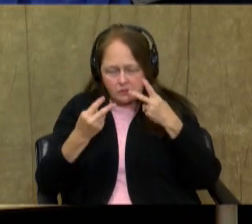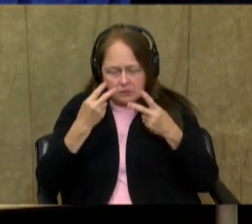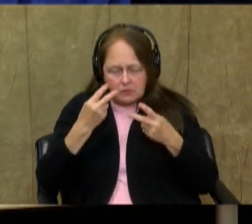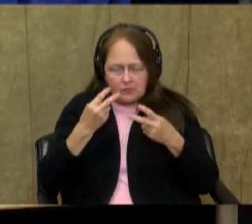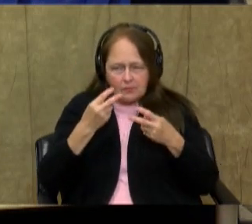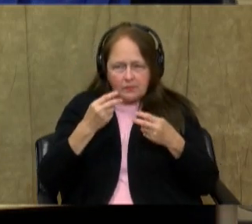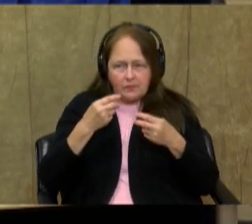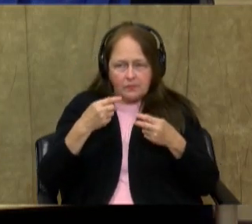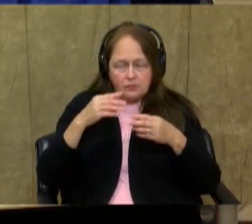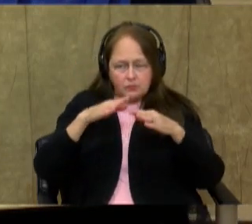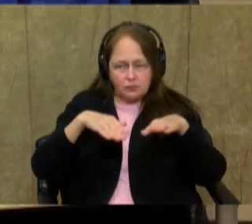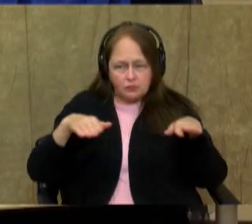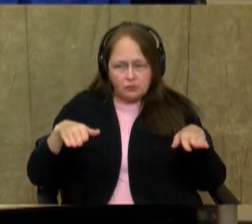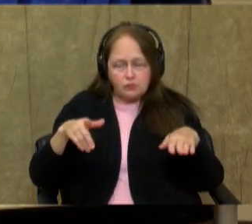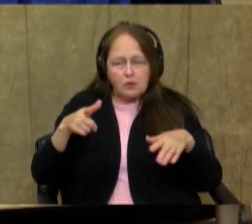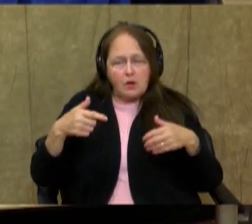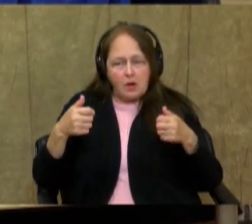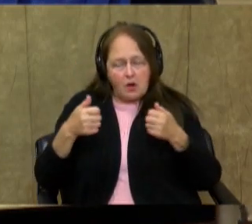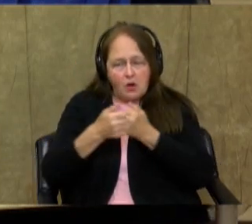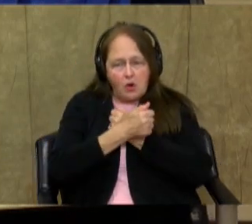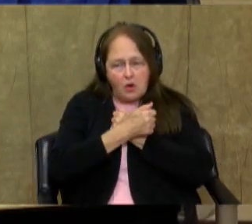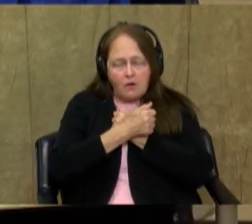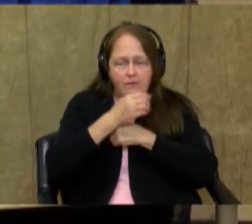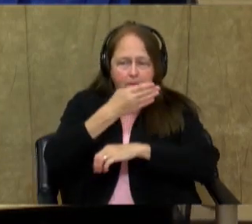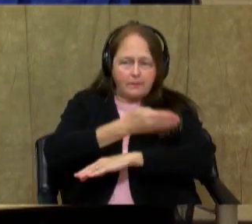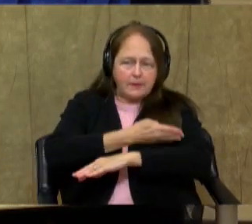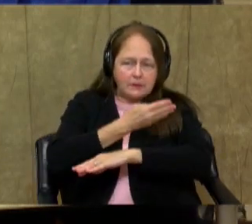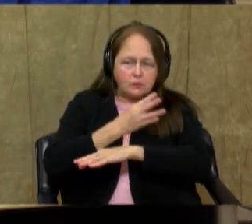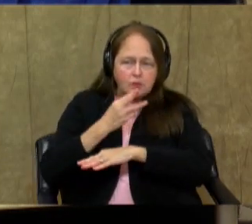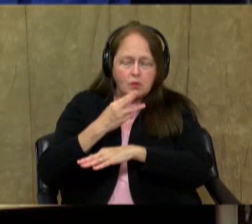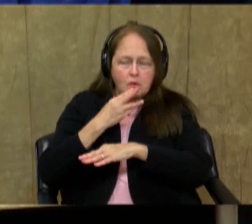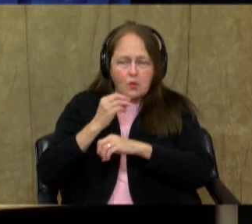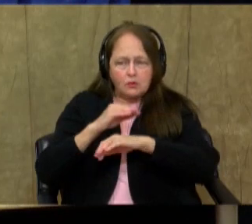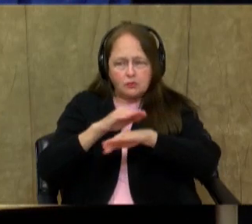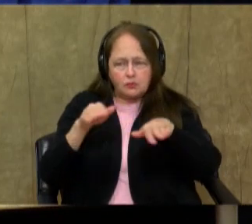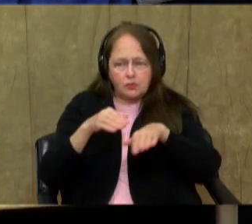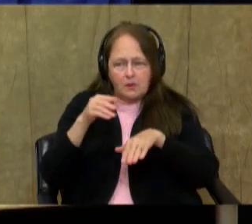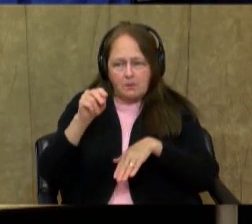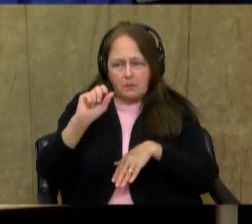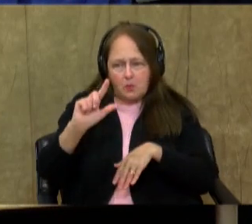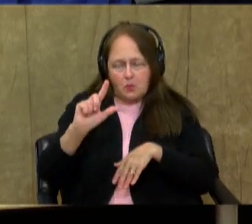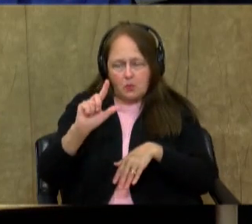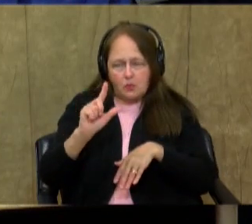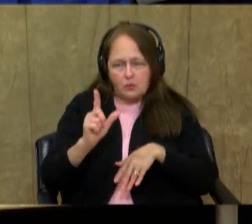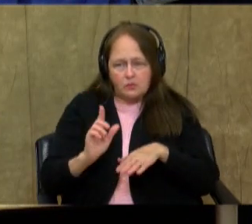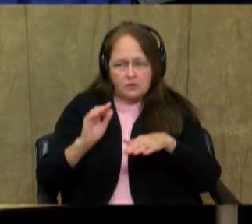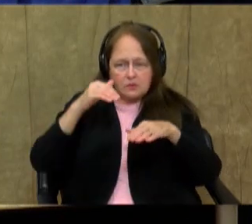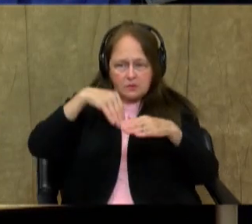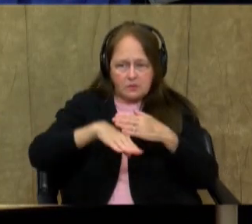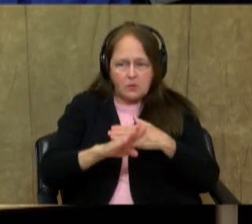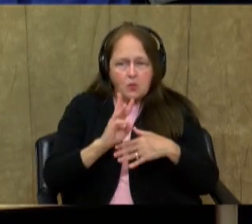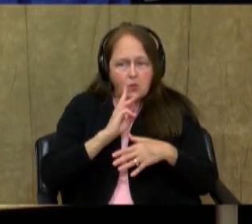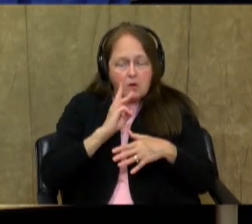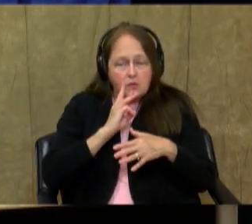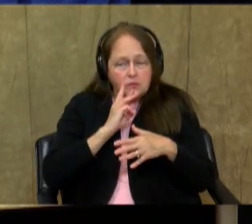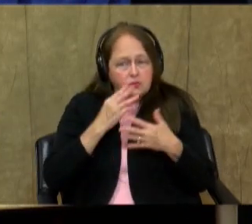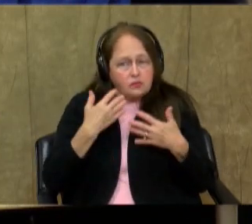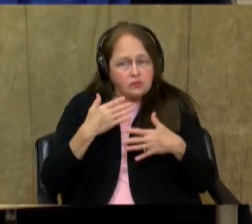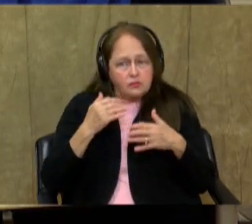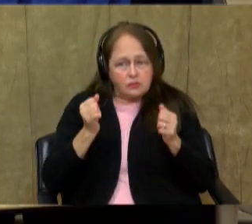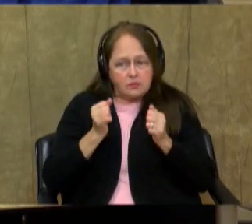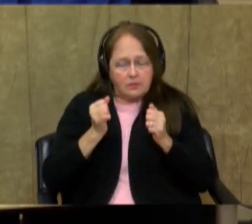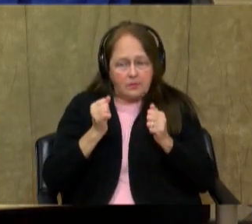get me wrong. As children, you love to get in beach water or even the pool. But when you first dive in, it's cold.